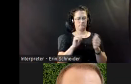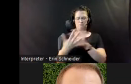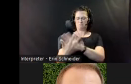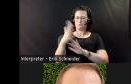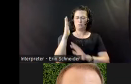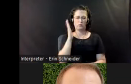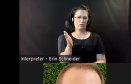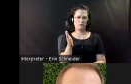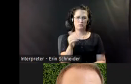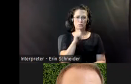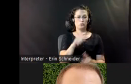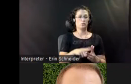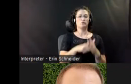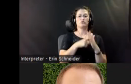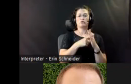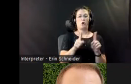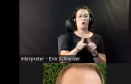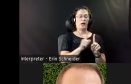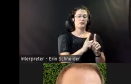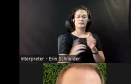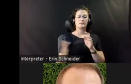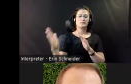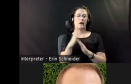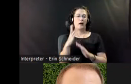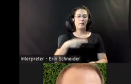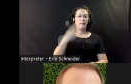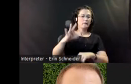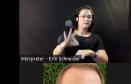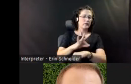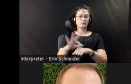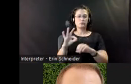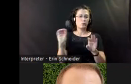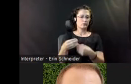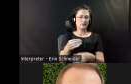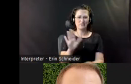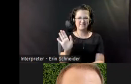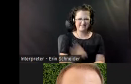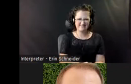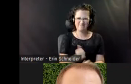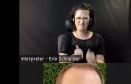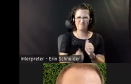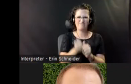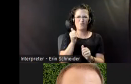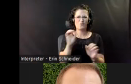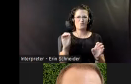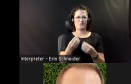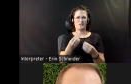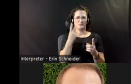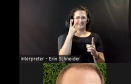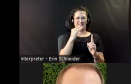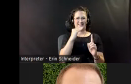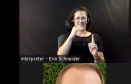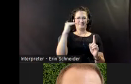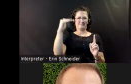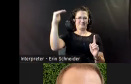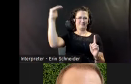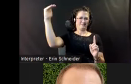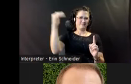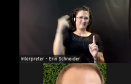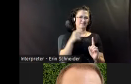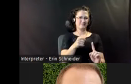don't start out as this high-functioning organization. Most organizations, when you see this progression